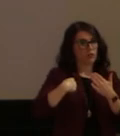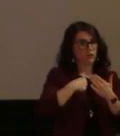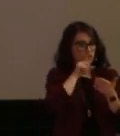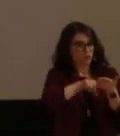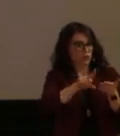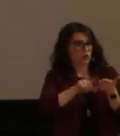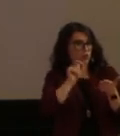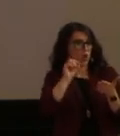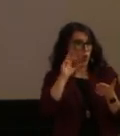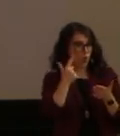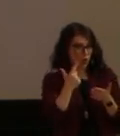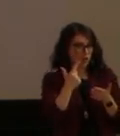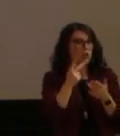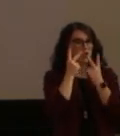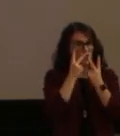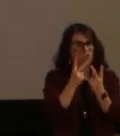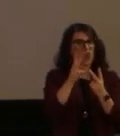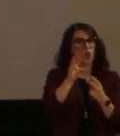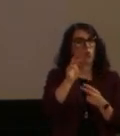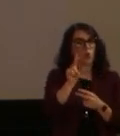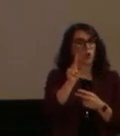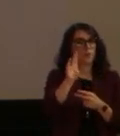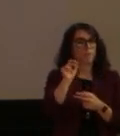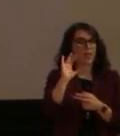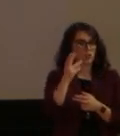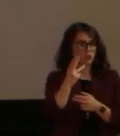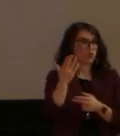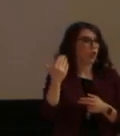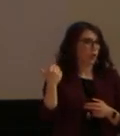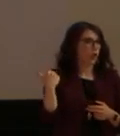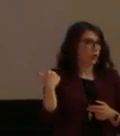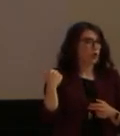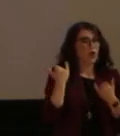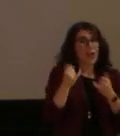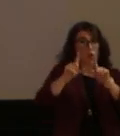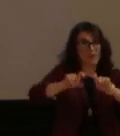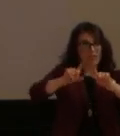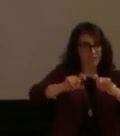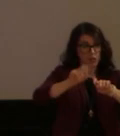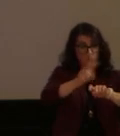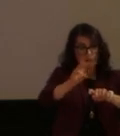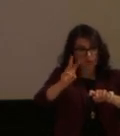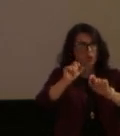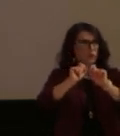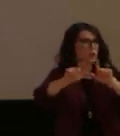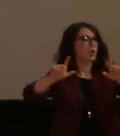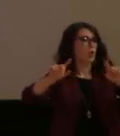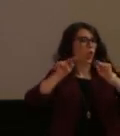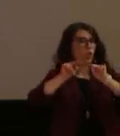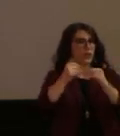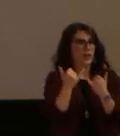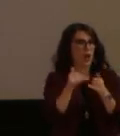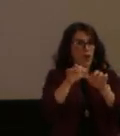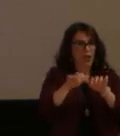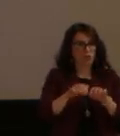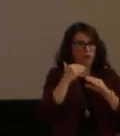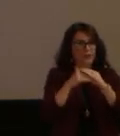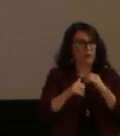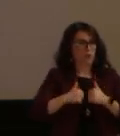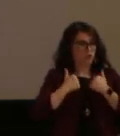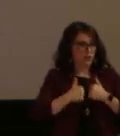you saw the workbench earlier. The site is being built out and tested right now. You can go there now, enter your email address, and you'll get